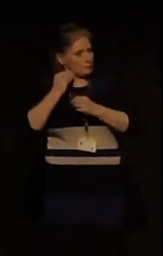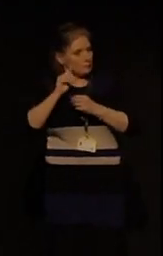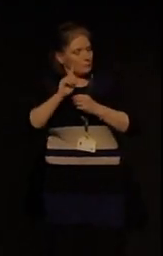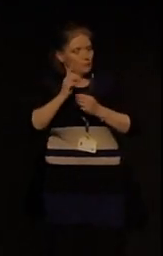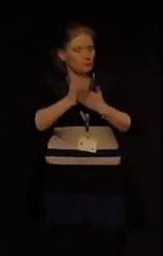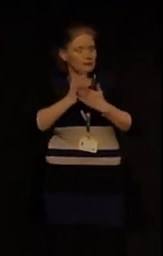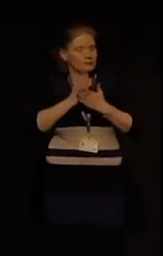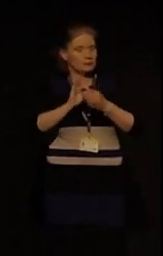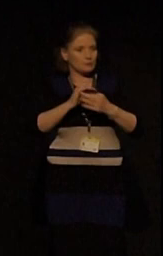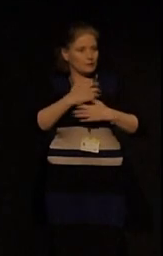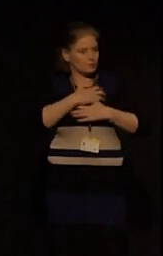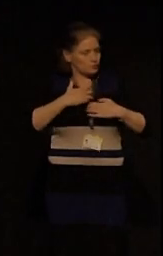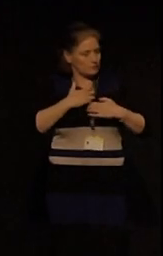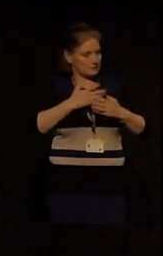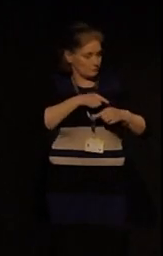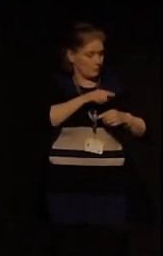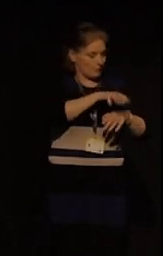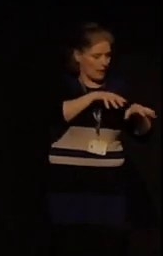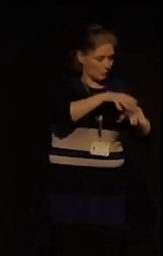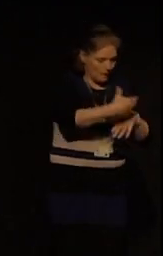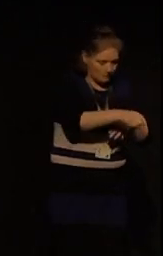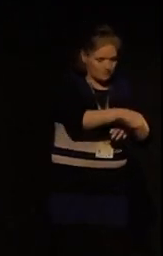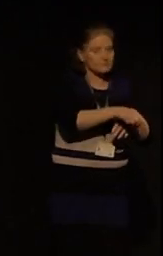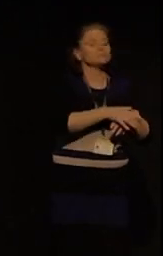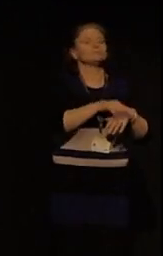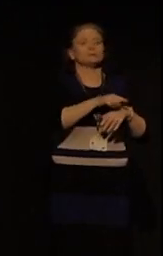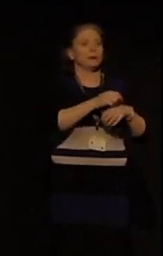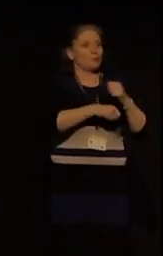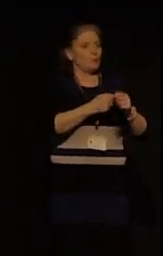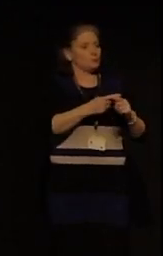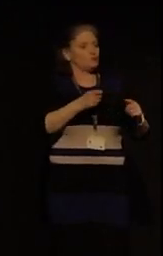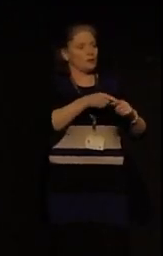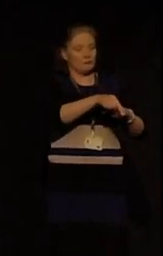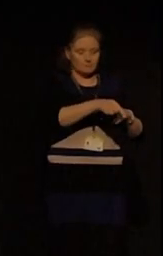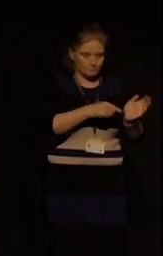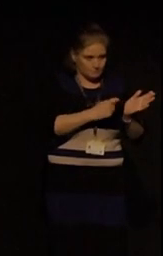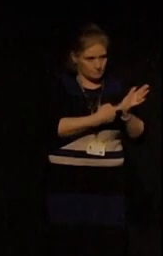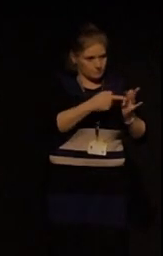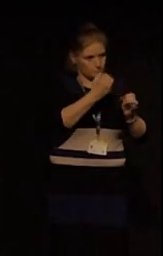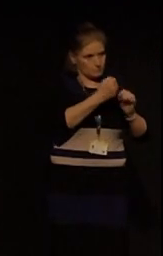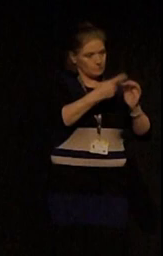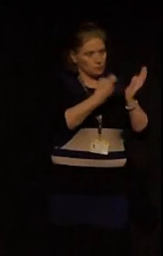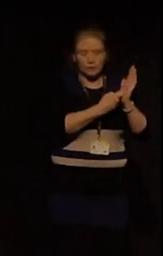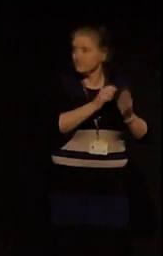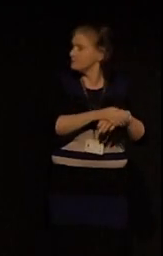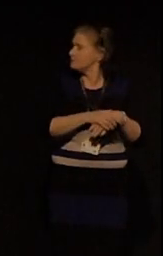state of stress in the animal. And that may be one of the triggering factors for tinnitus.